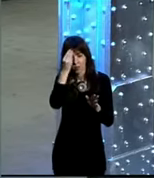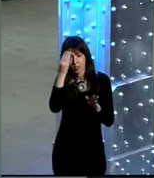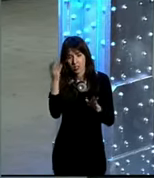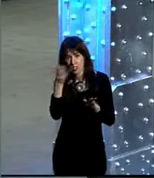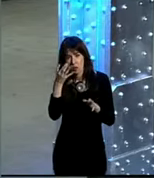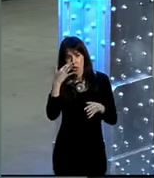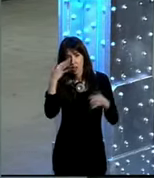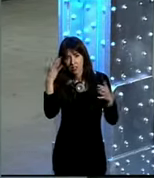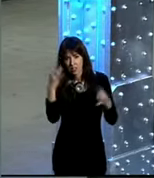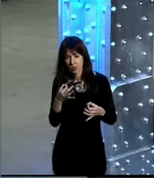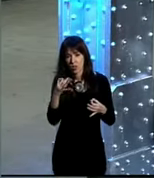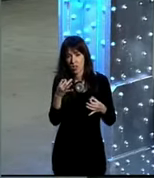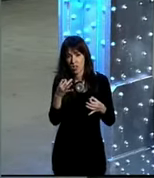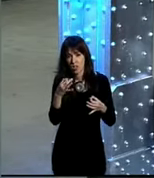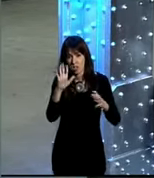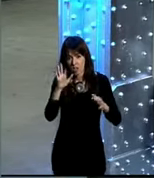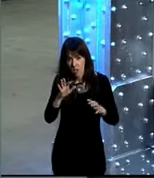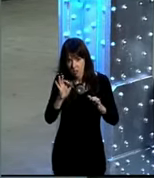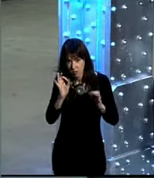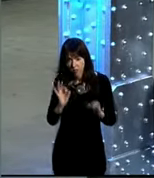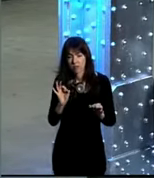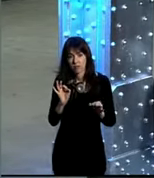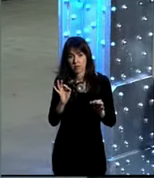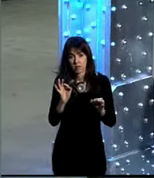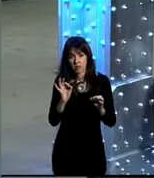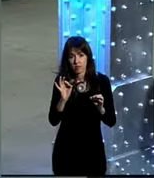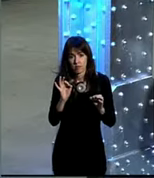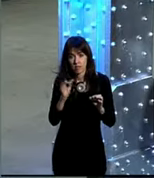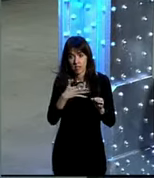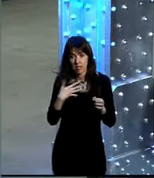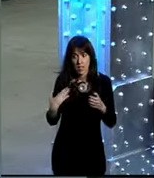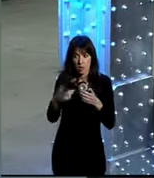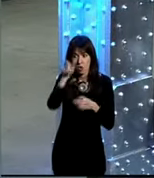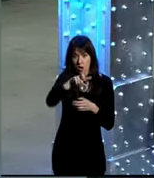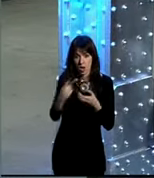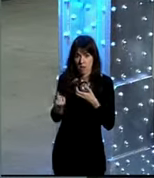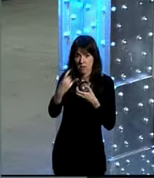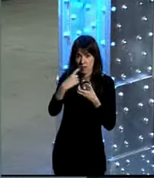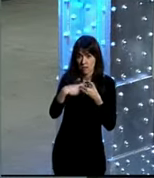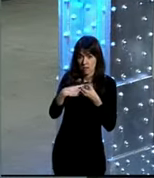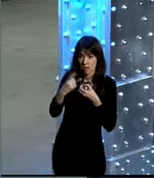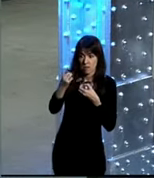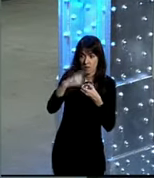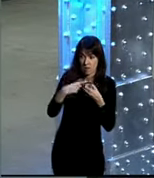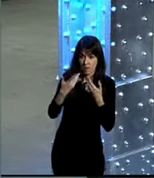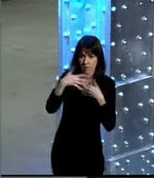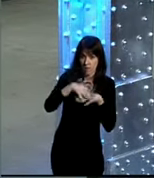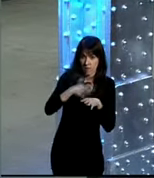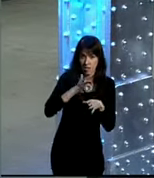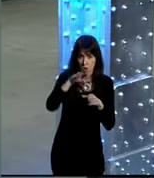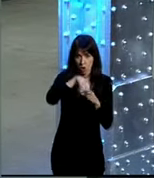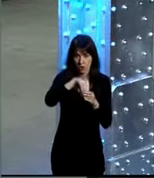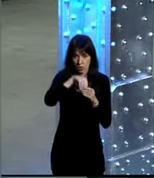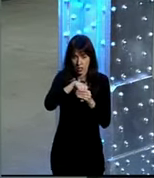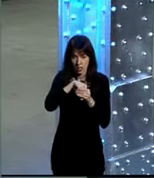really celebrate all the people choosing to engage in our content and to promote others. To actually not just